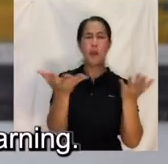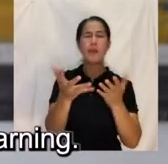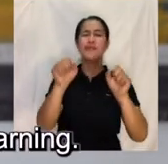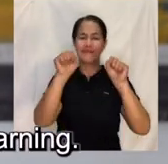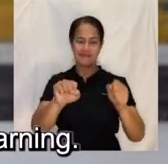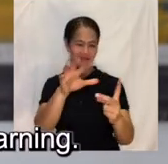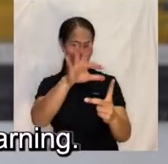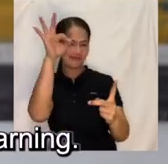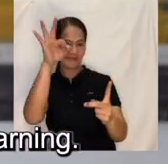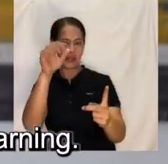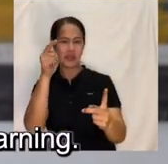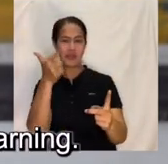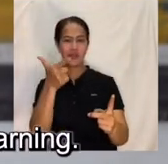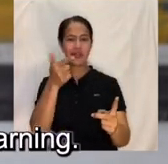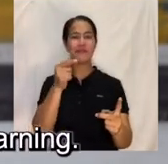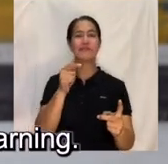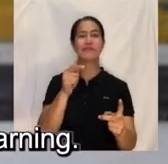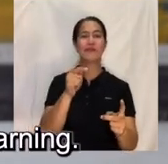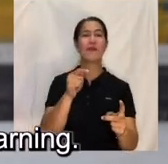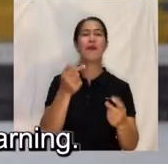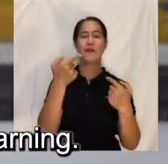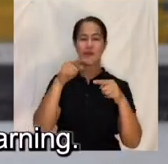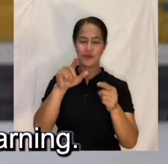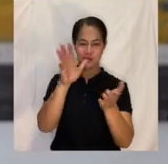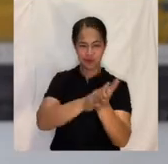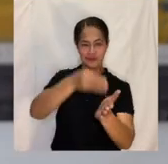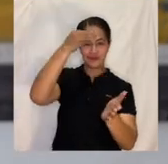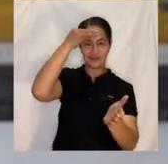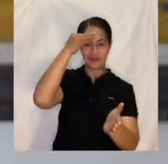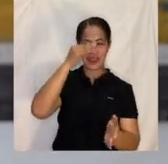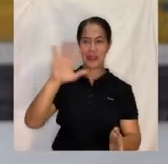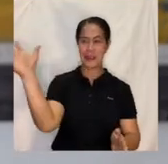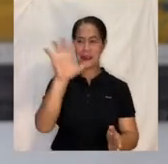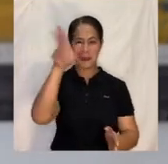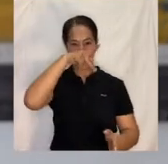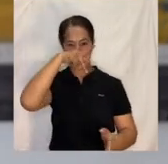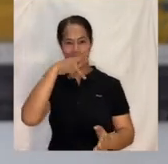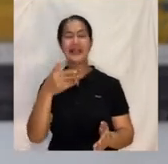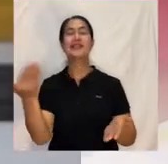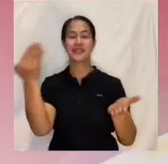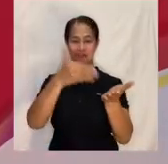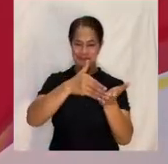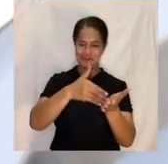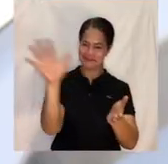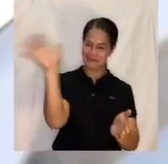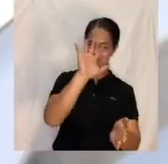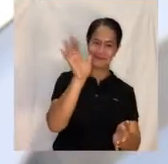find your 21st century on-the-go learning. Bye kids, see you then!